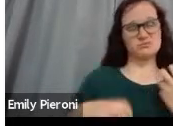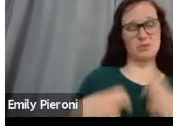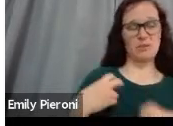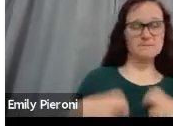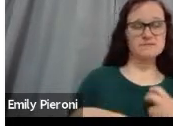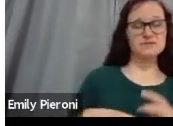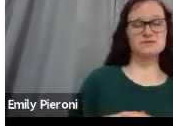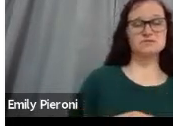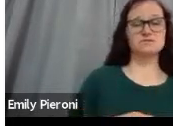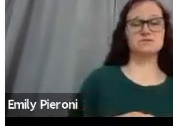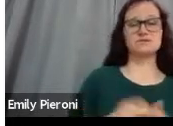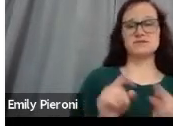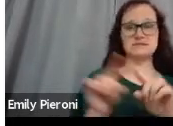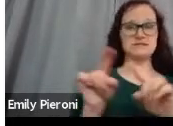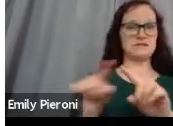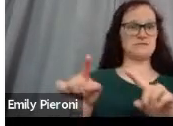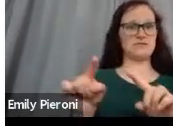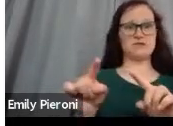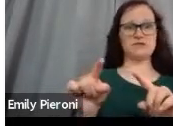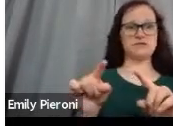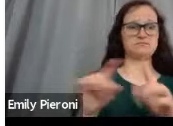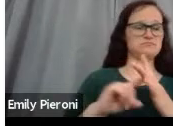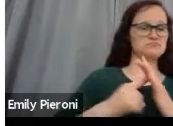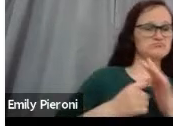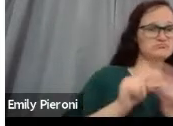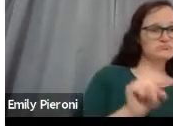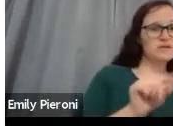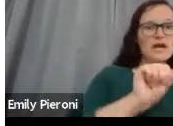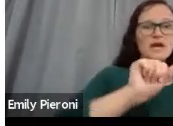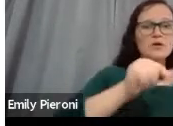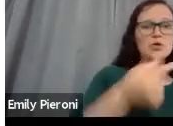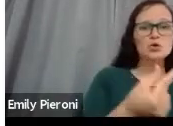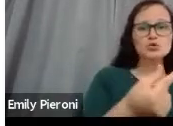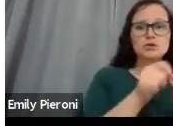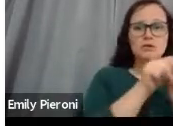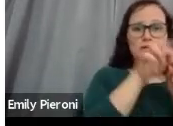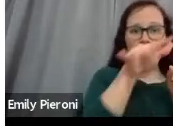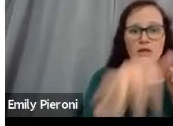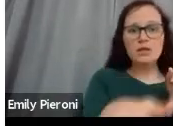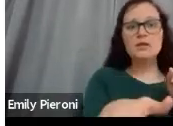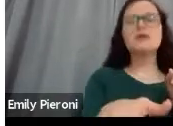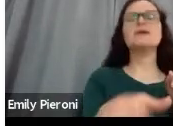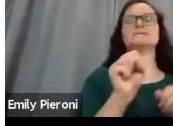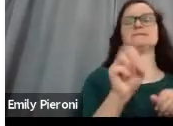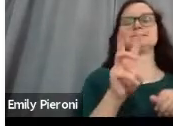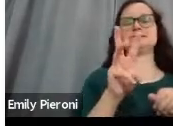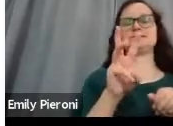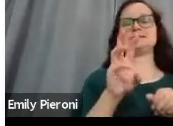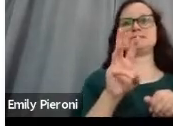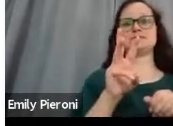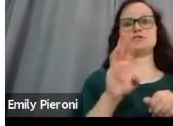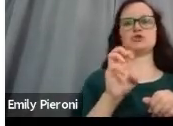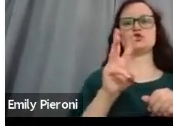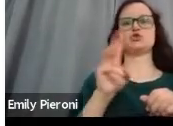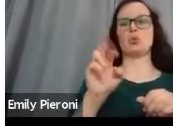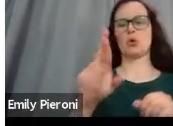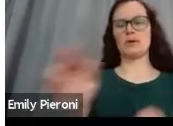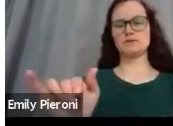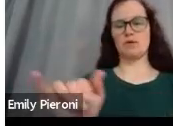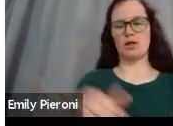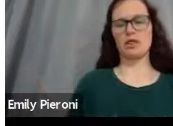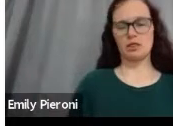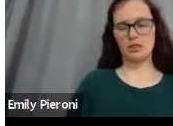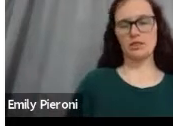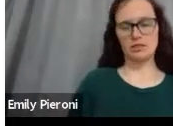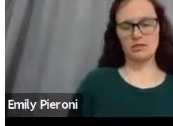sources, including agricultural runoff, septic, and that kind of information. So